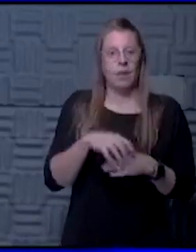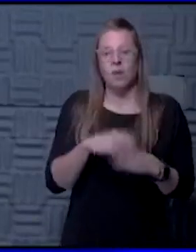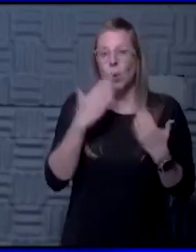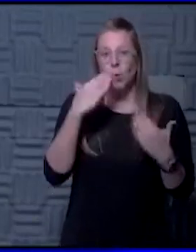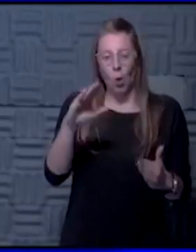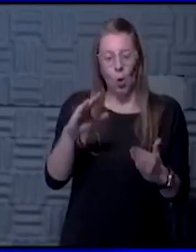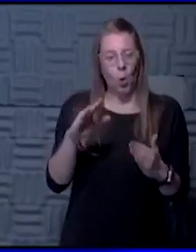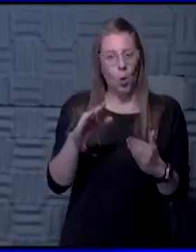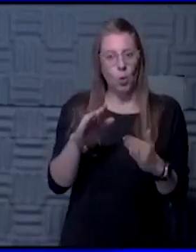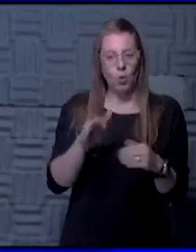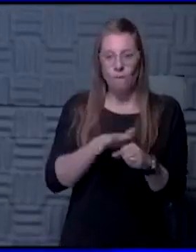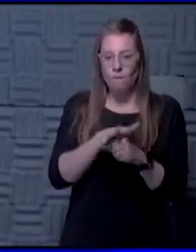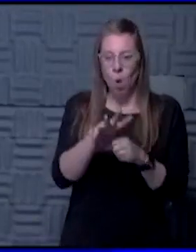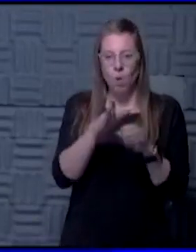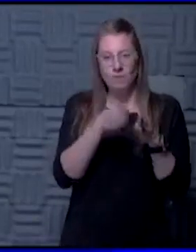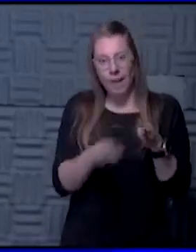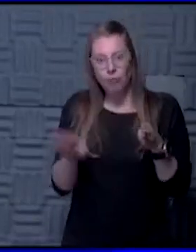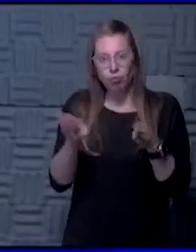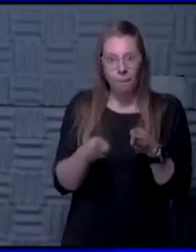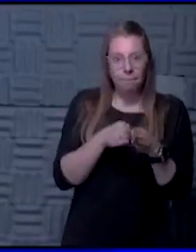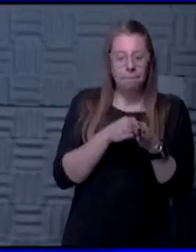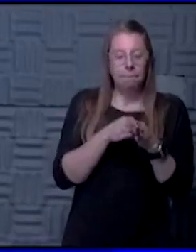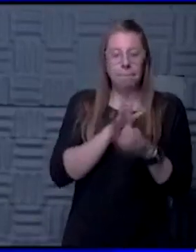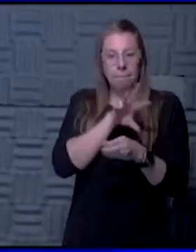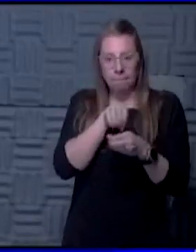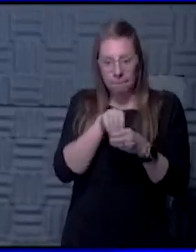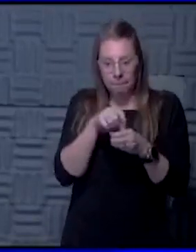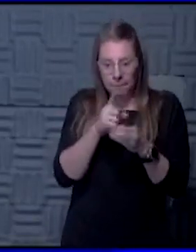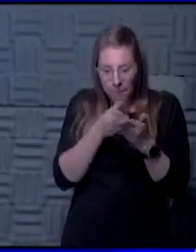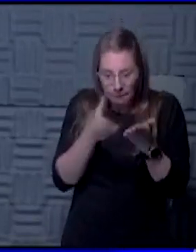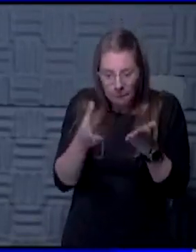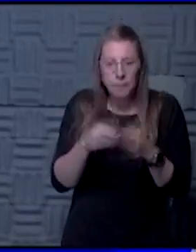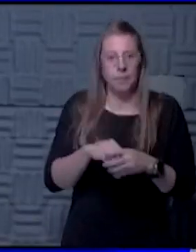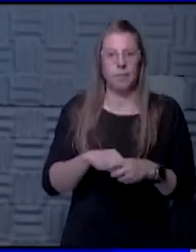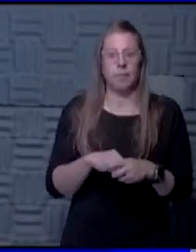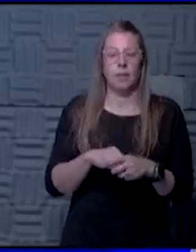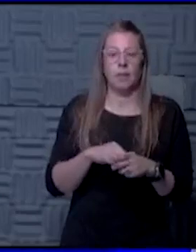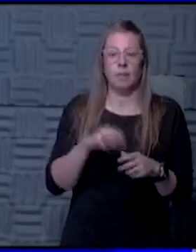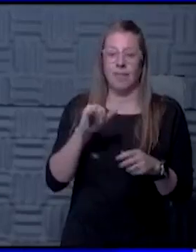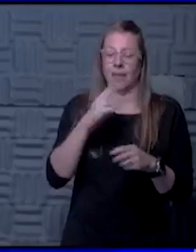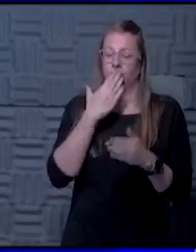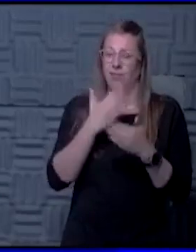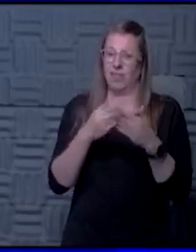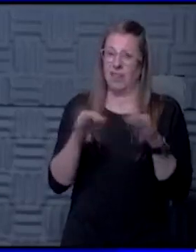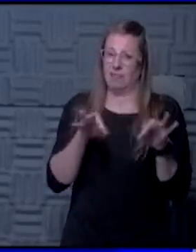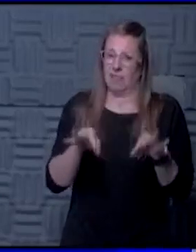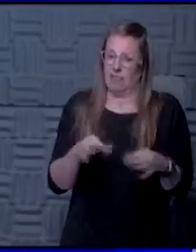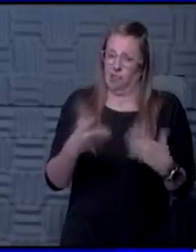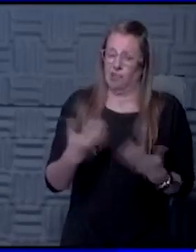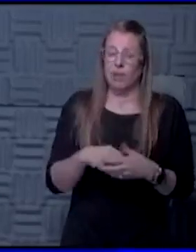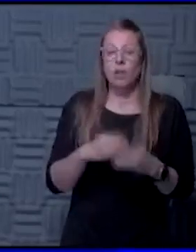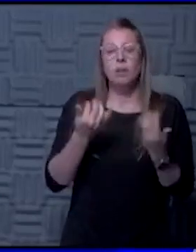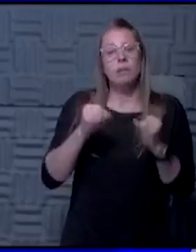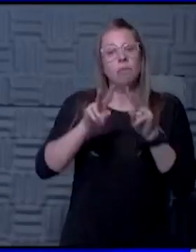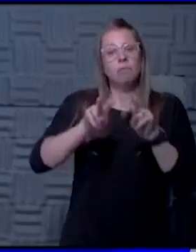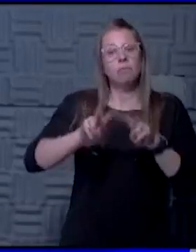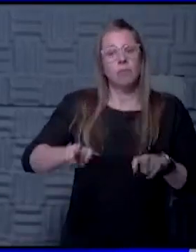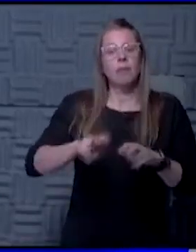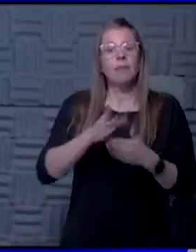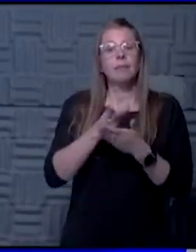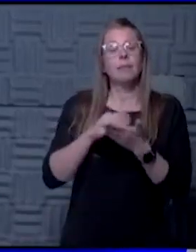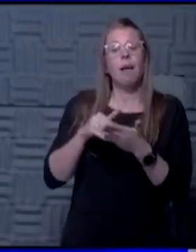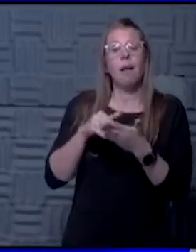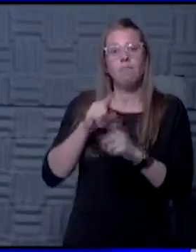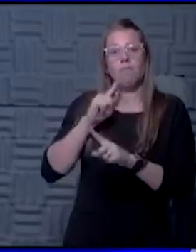know the full spectrum of that, but that would be a good explanation. Again, we are still looking at that. There have been